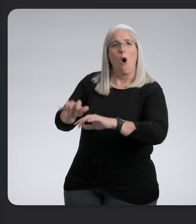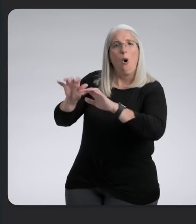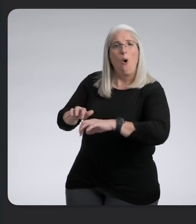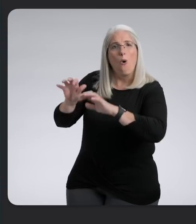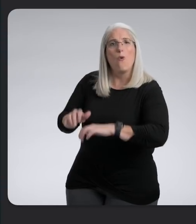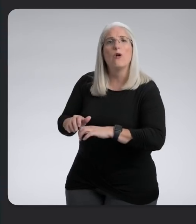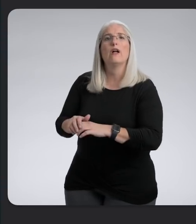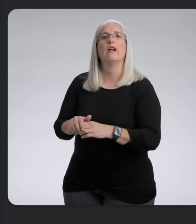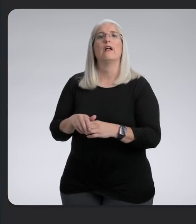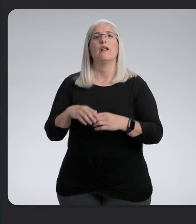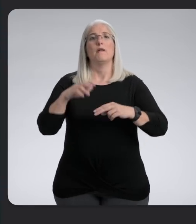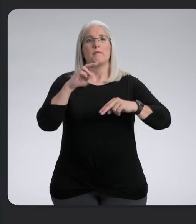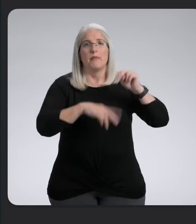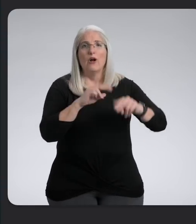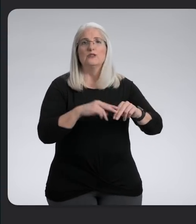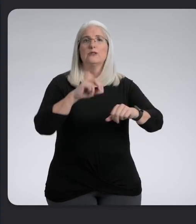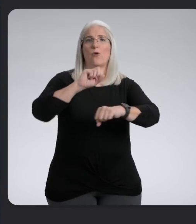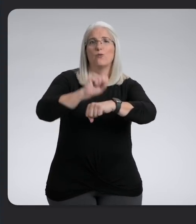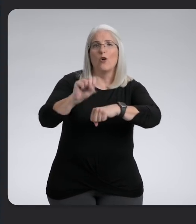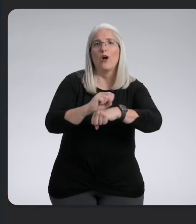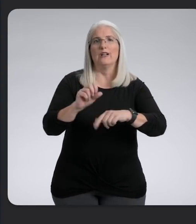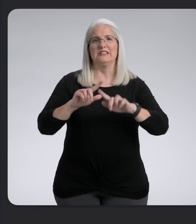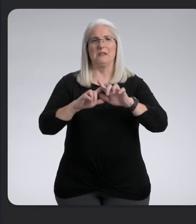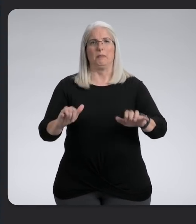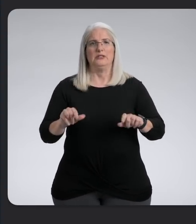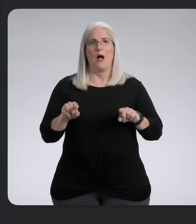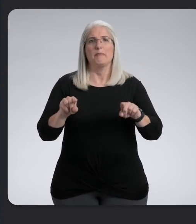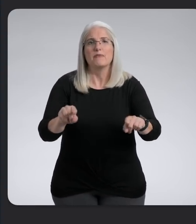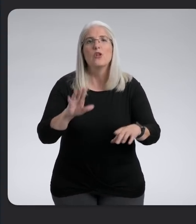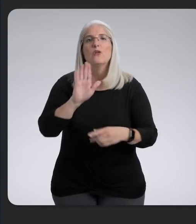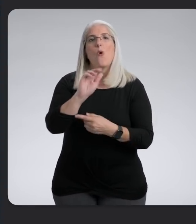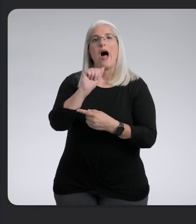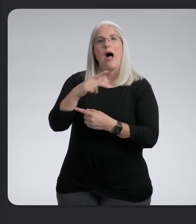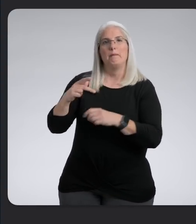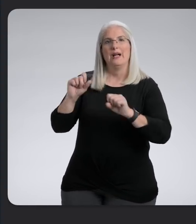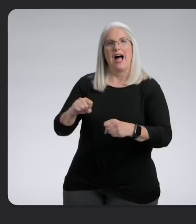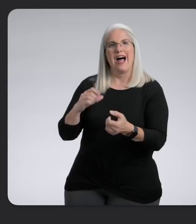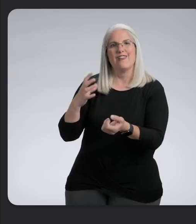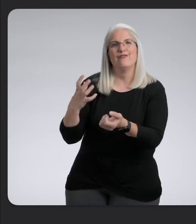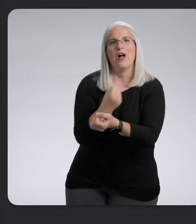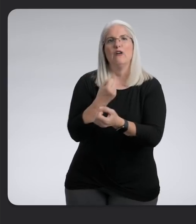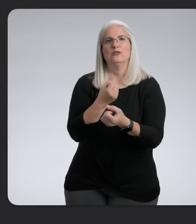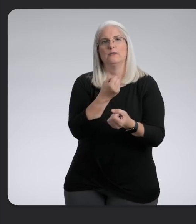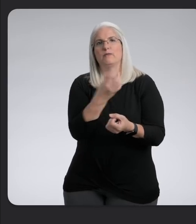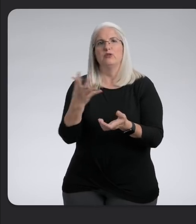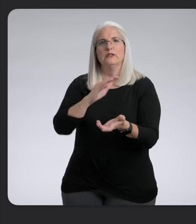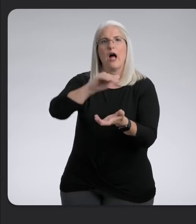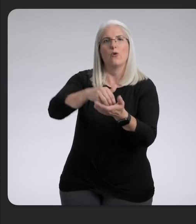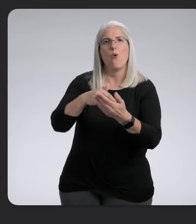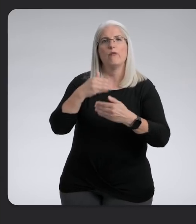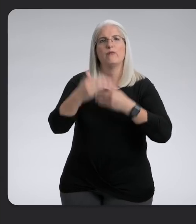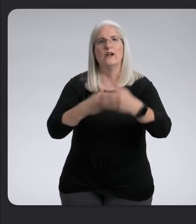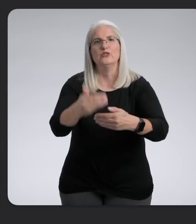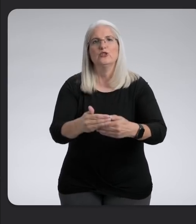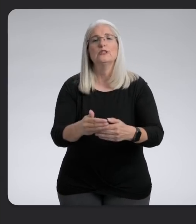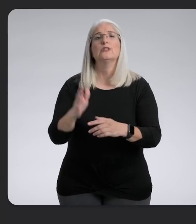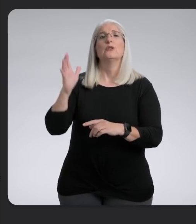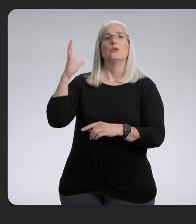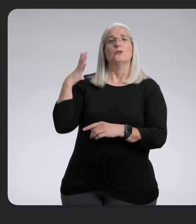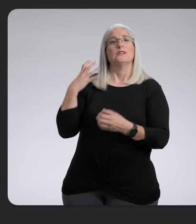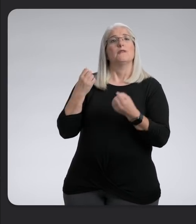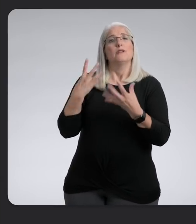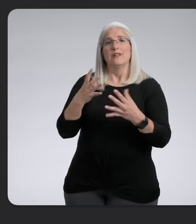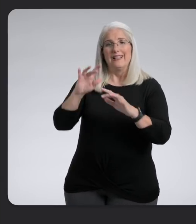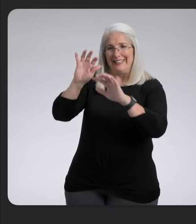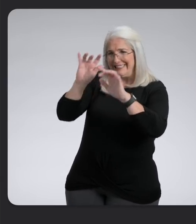full advantage of multi-core processors. Without language features that simplify concurrency, you need to write asynchronous code that's hard